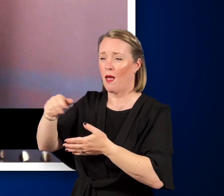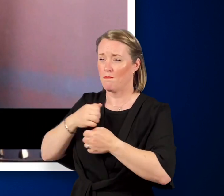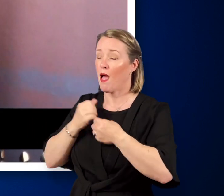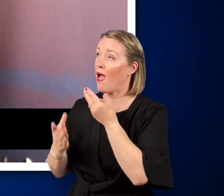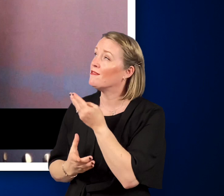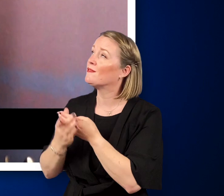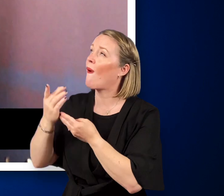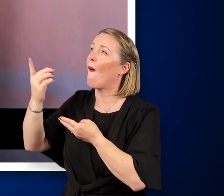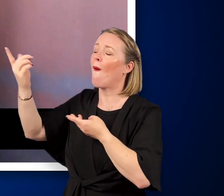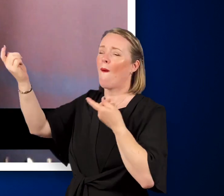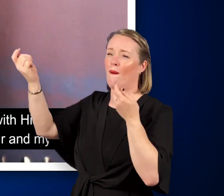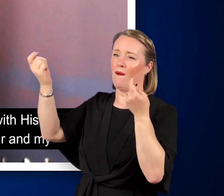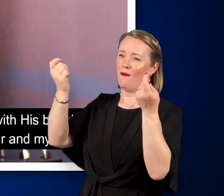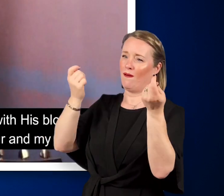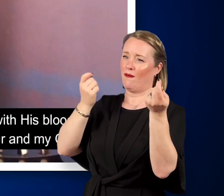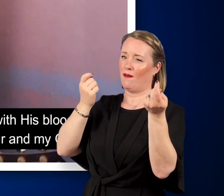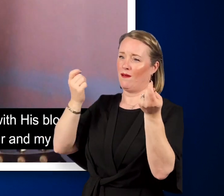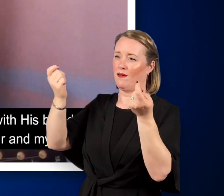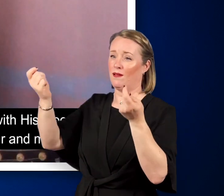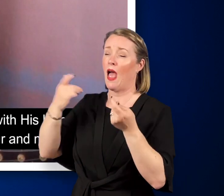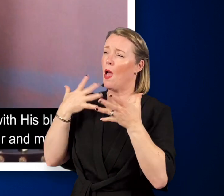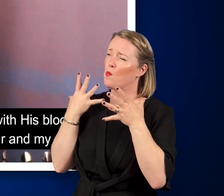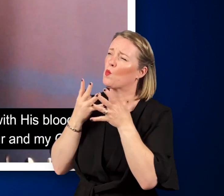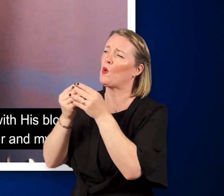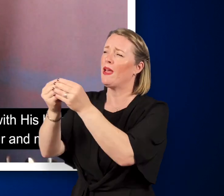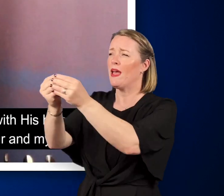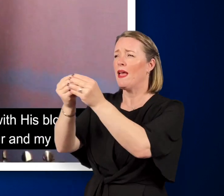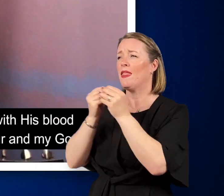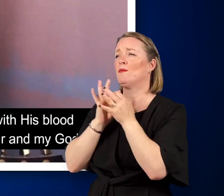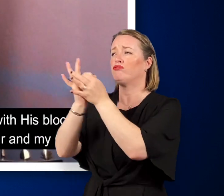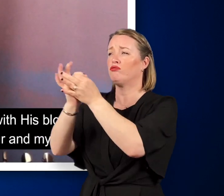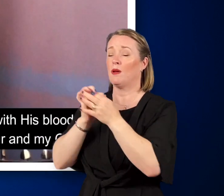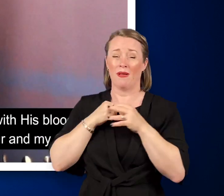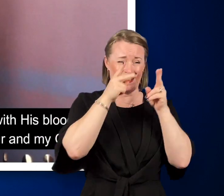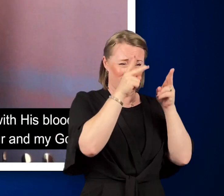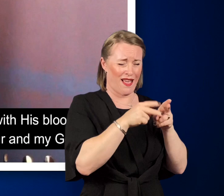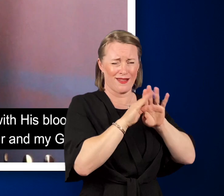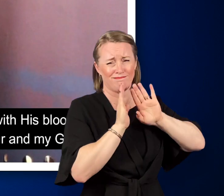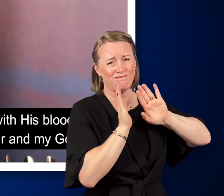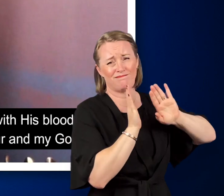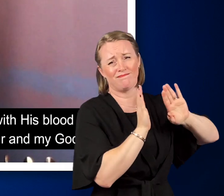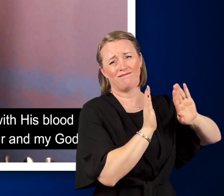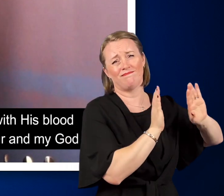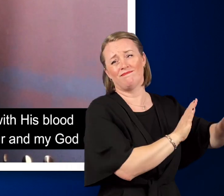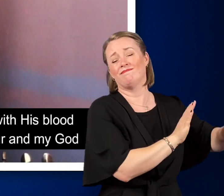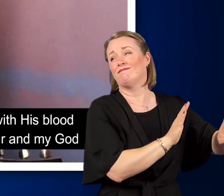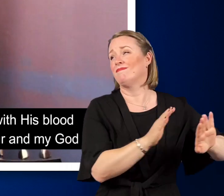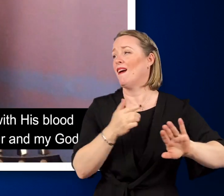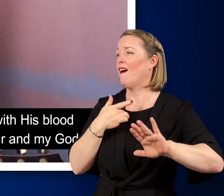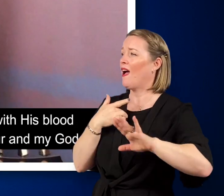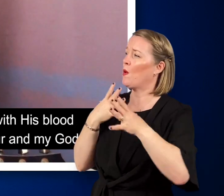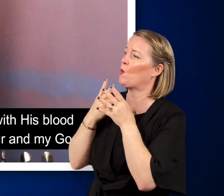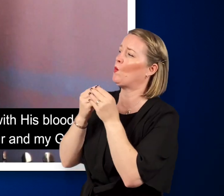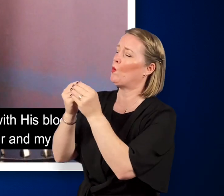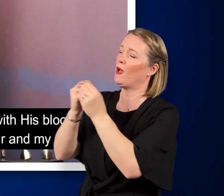and my God. One with himself I cannot die,